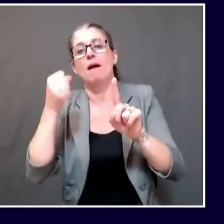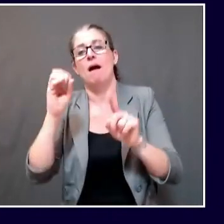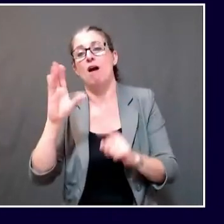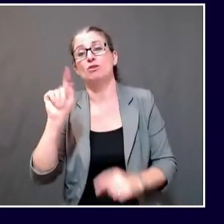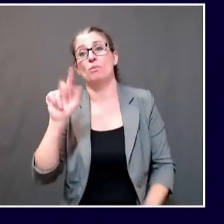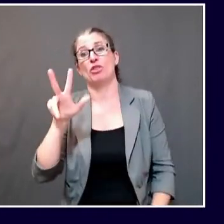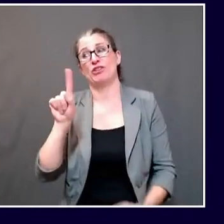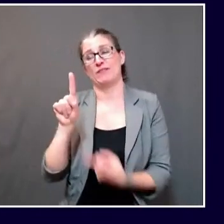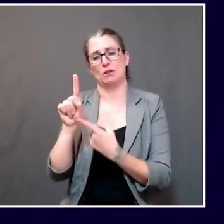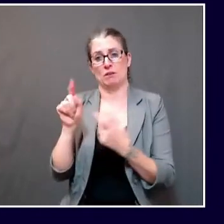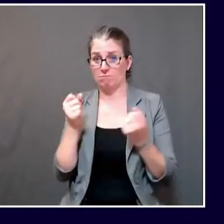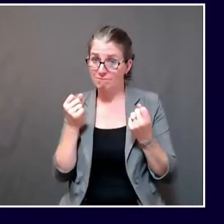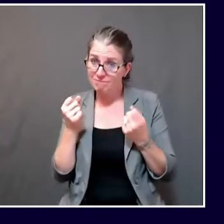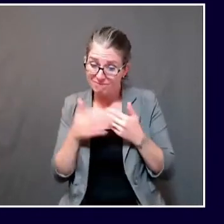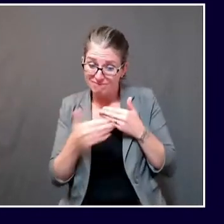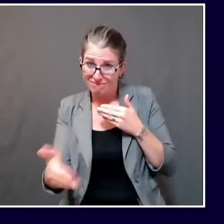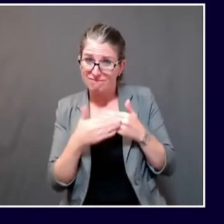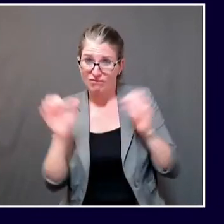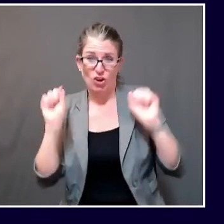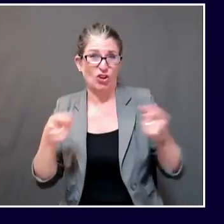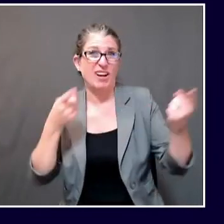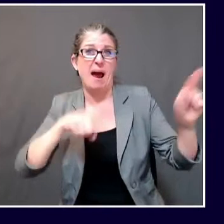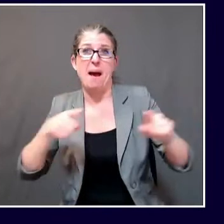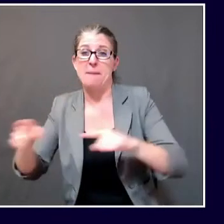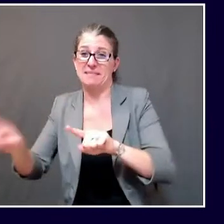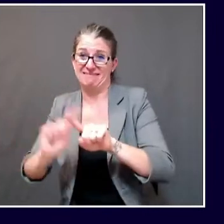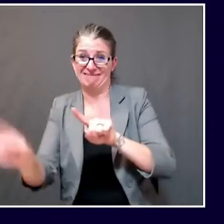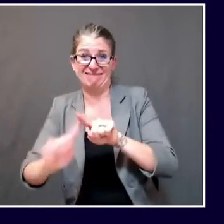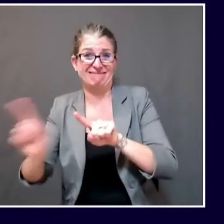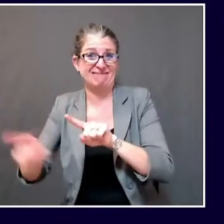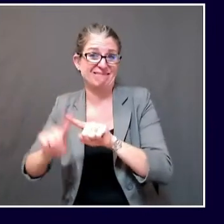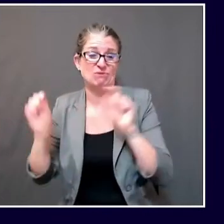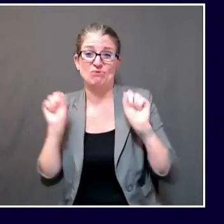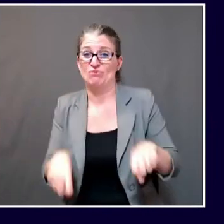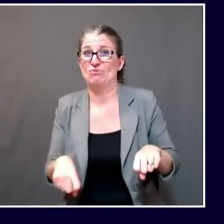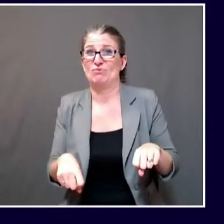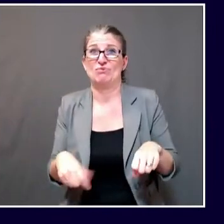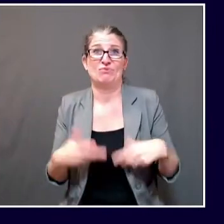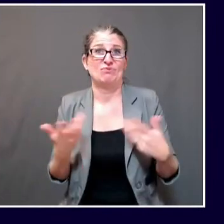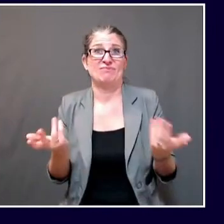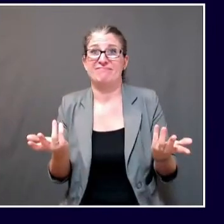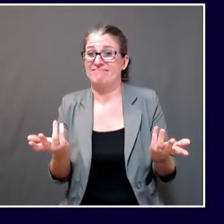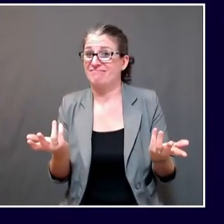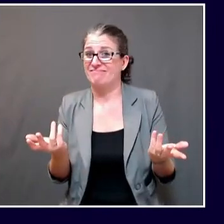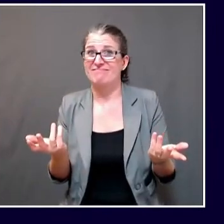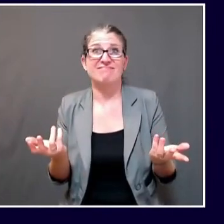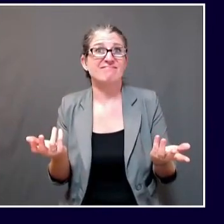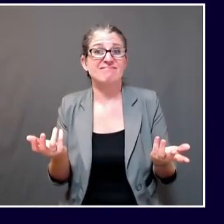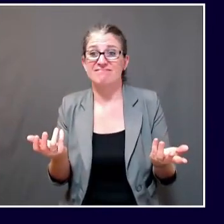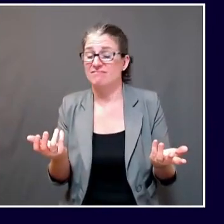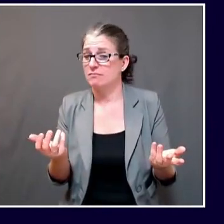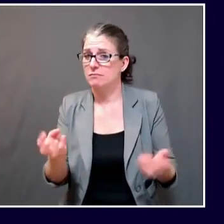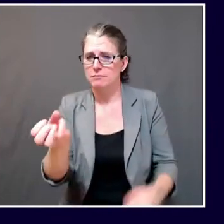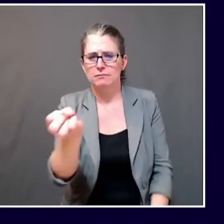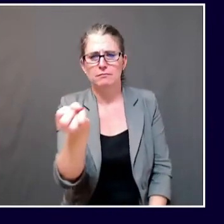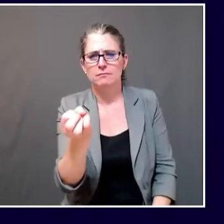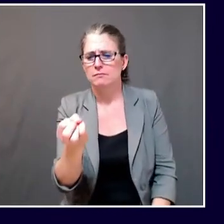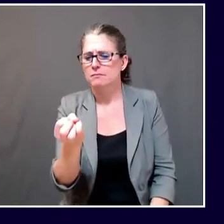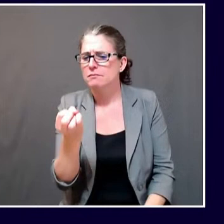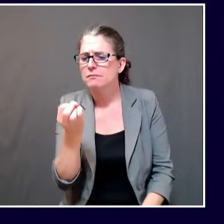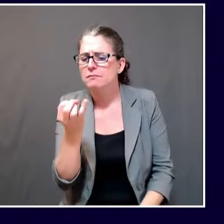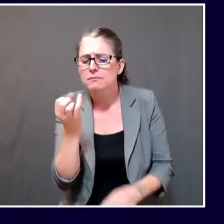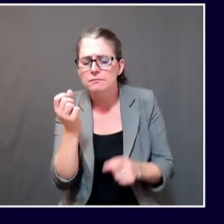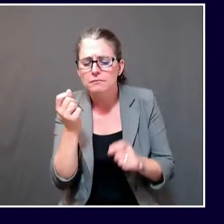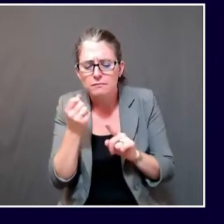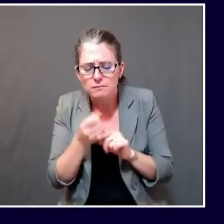So it's right now too early to make any predictions or plans, firm plans, around what might be going on